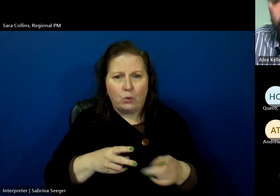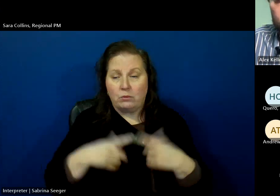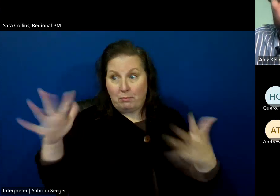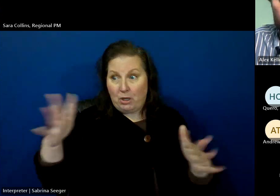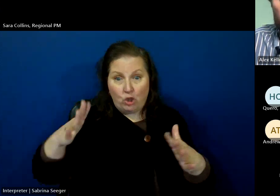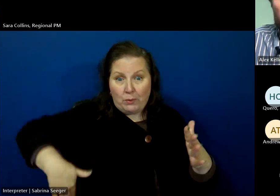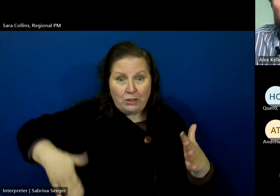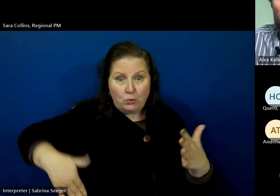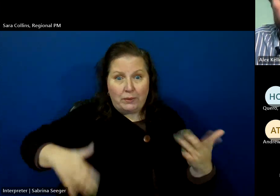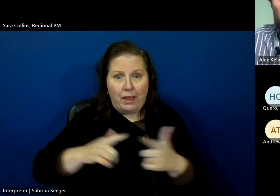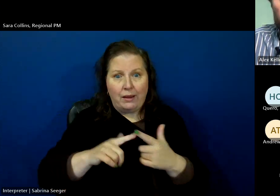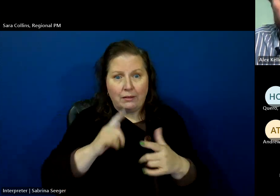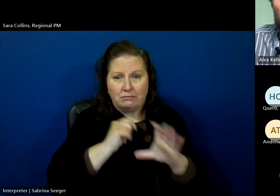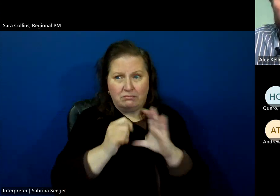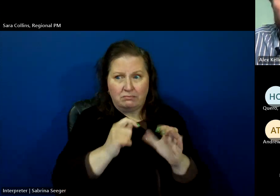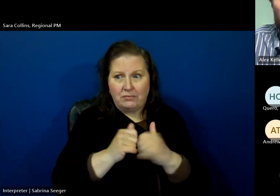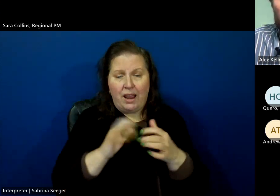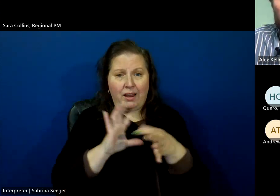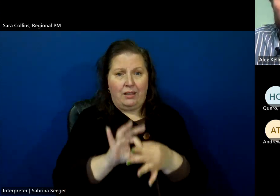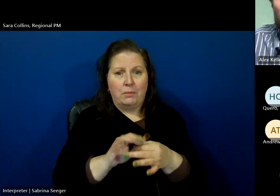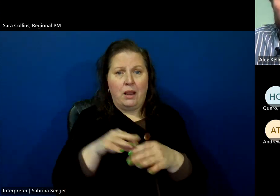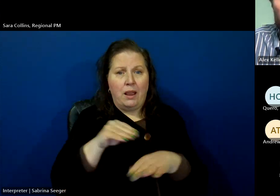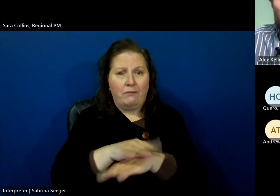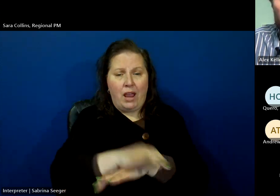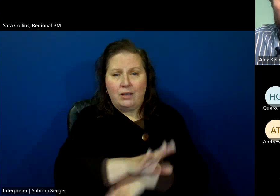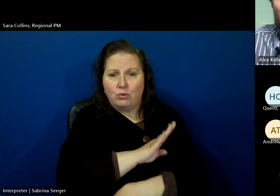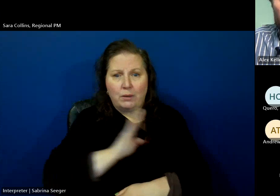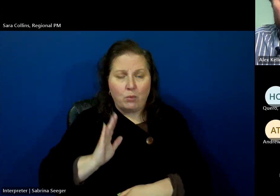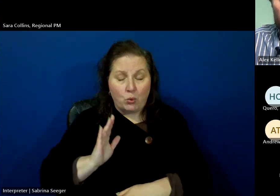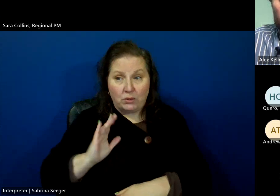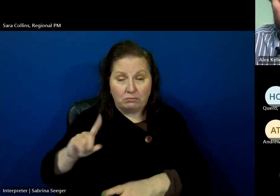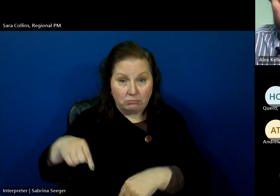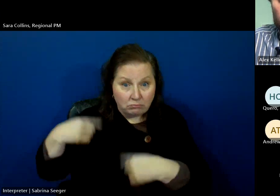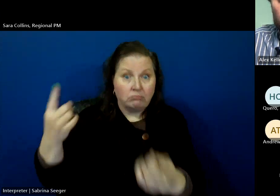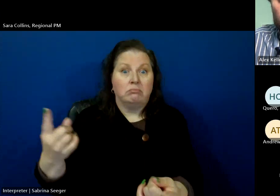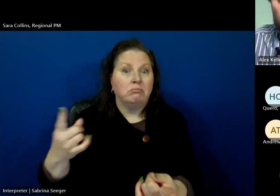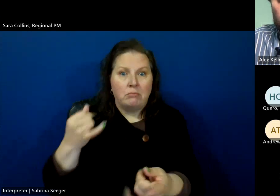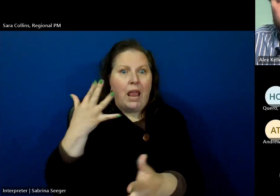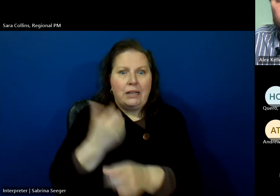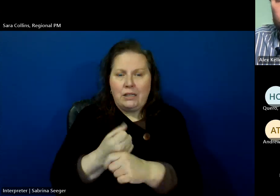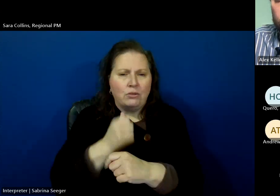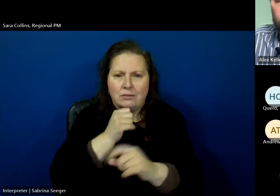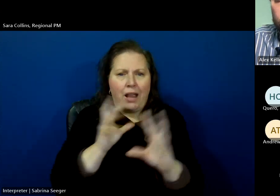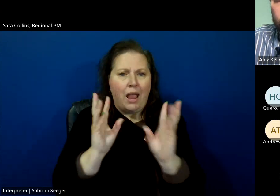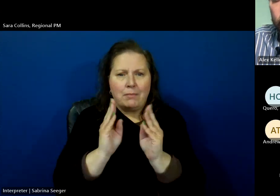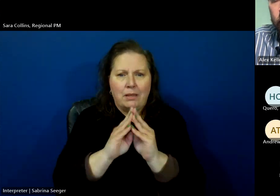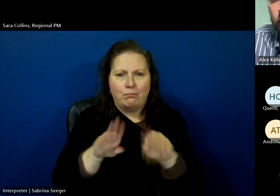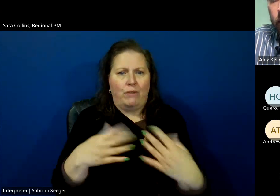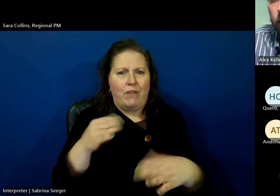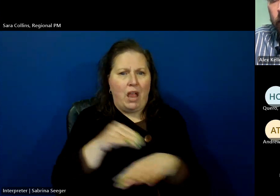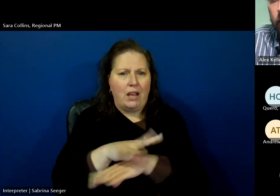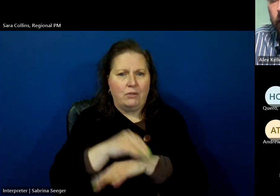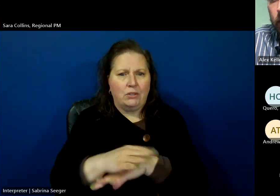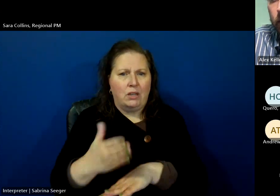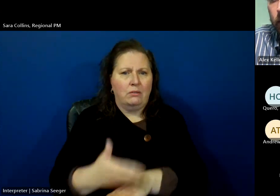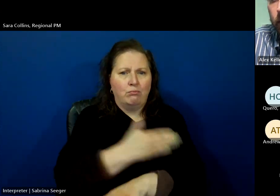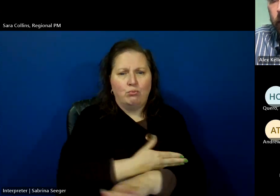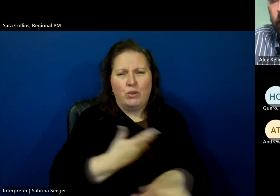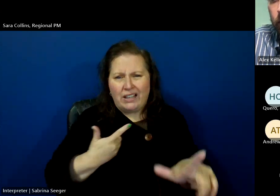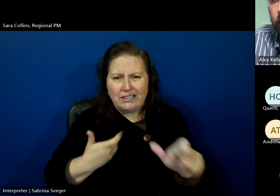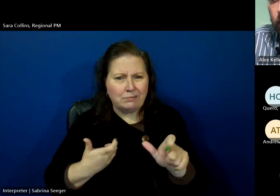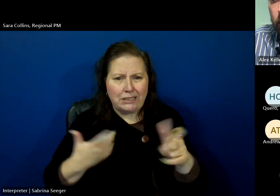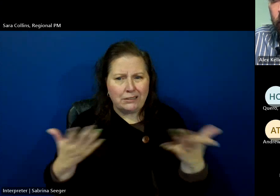The Telecommunications and Connectivity Advisory Board hasn't met in years and has not provided any advice on upgrading the speed.